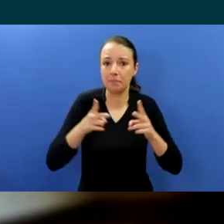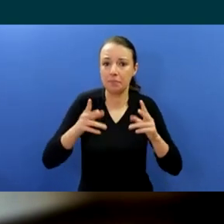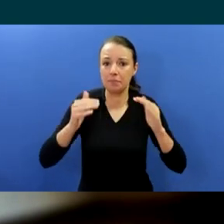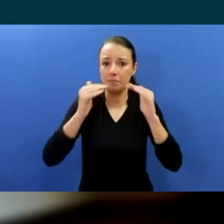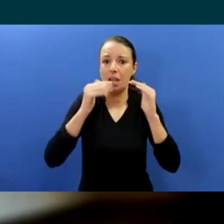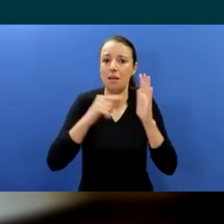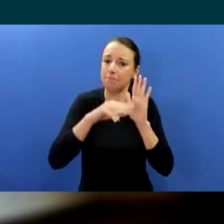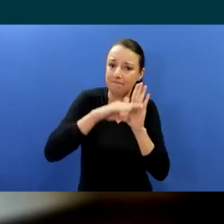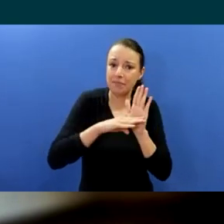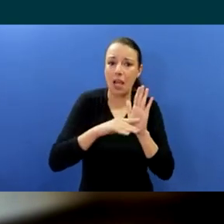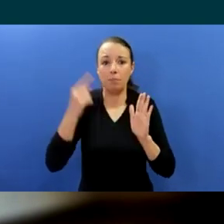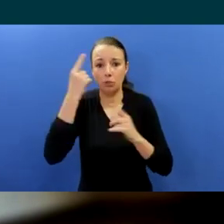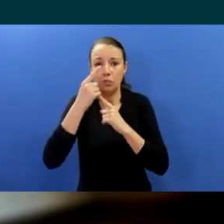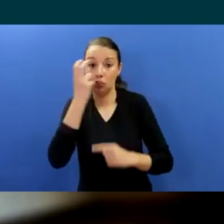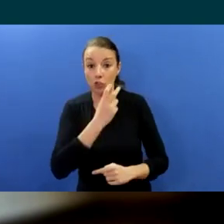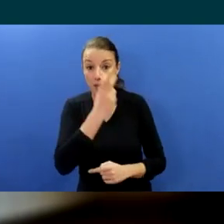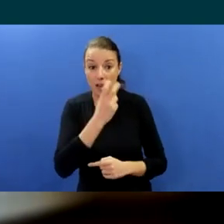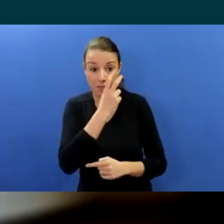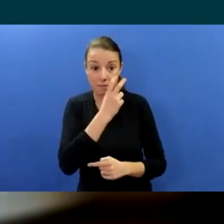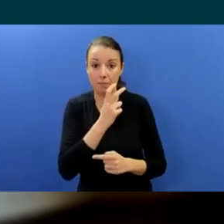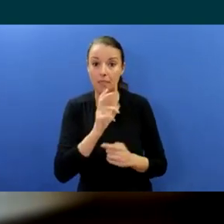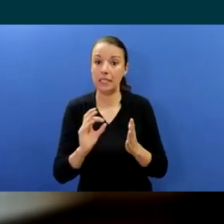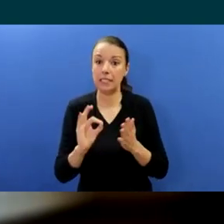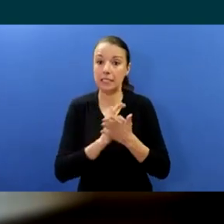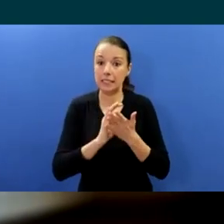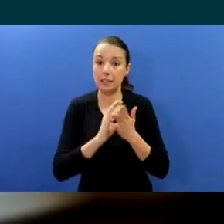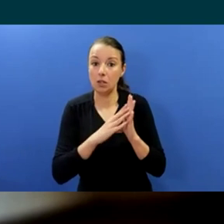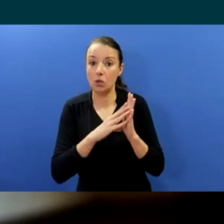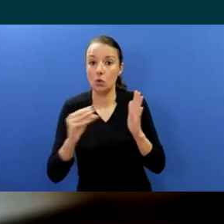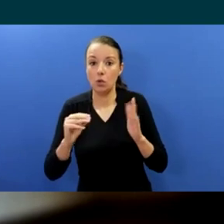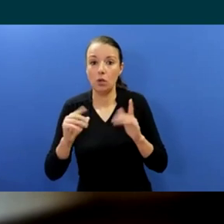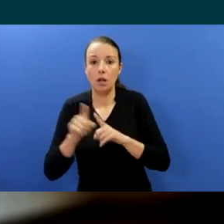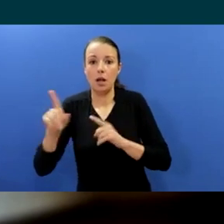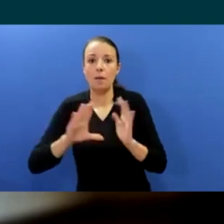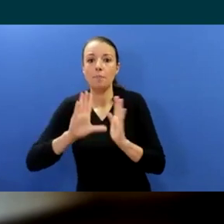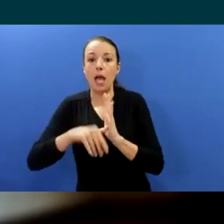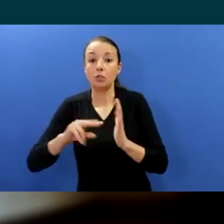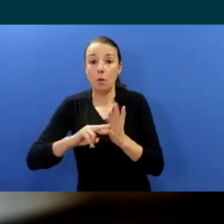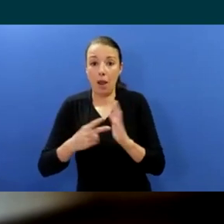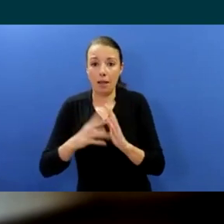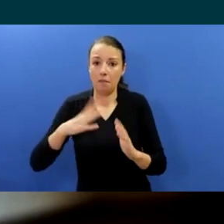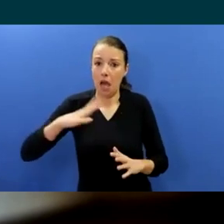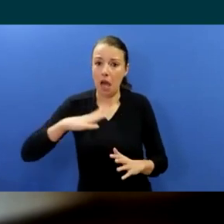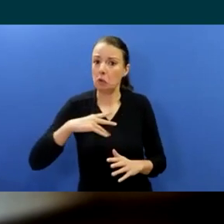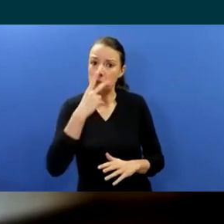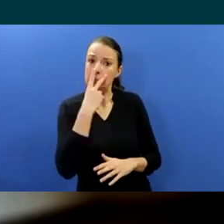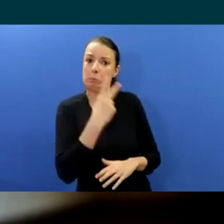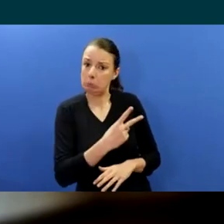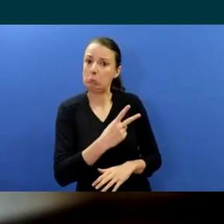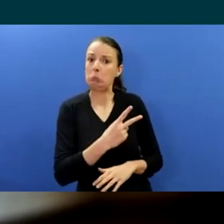urban planners to have in mind, because it highlights actually some dangers, pitfalls